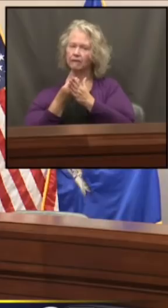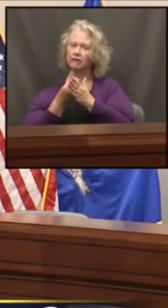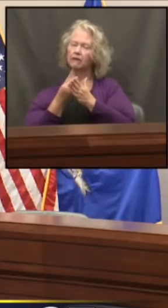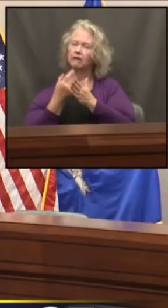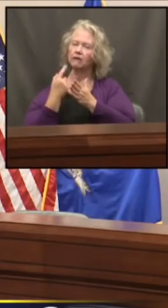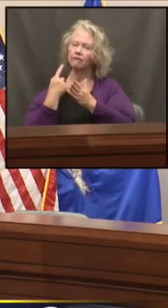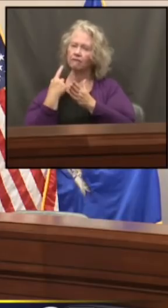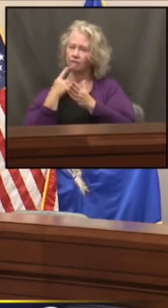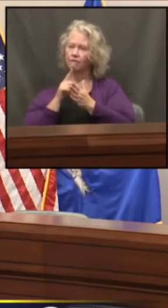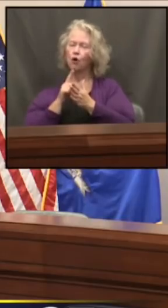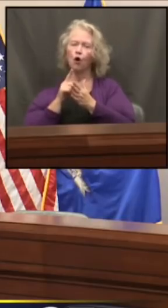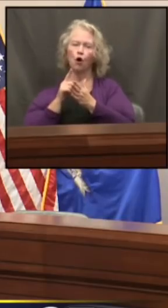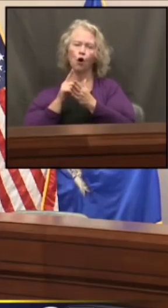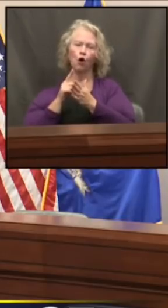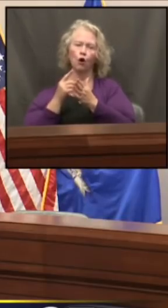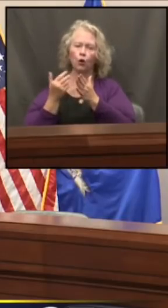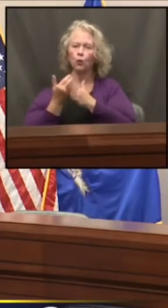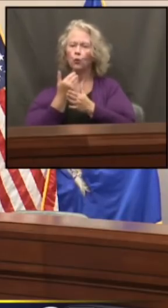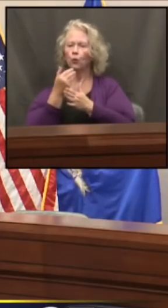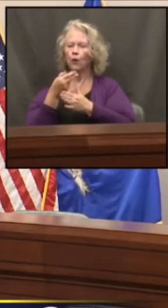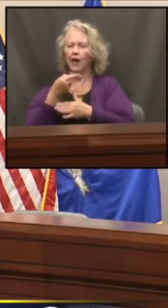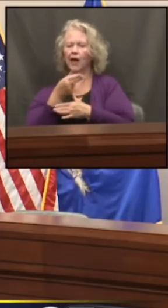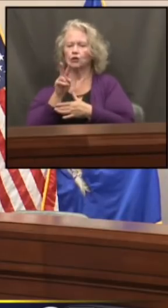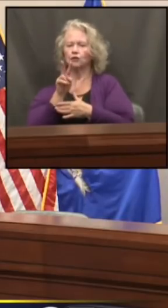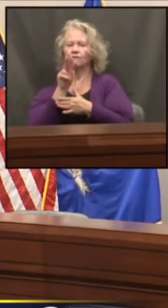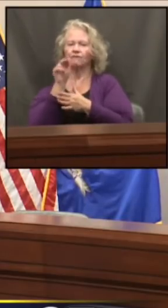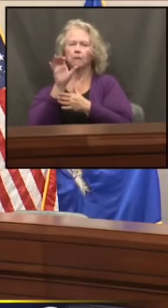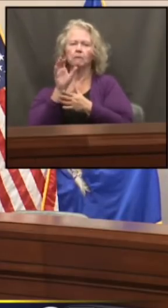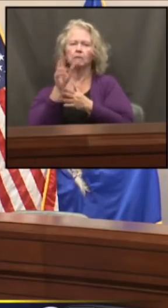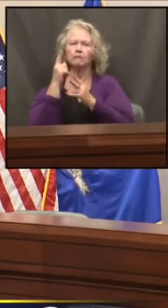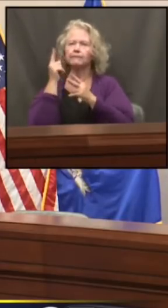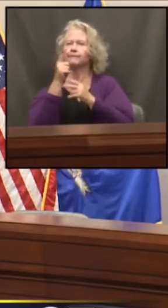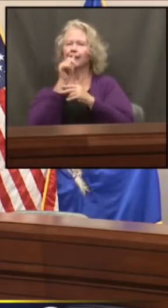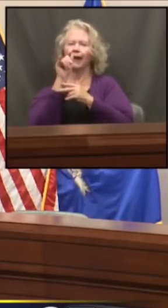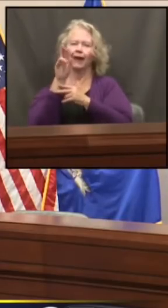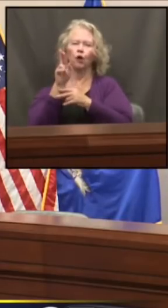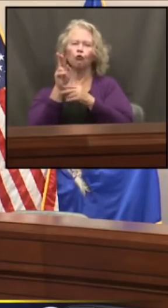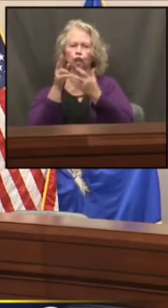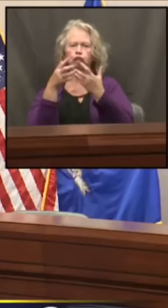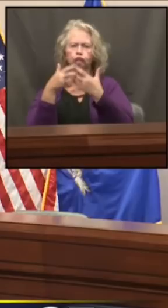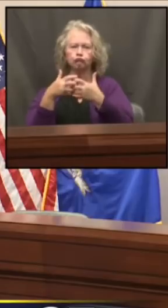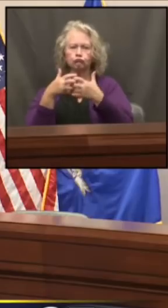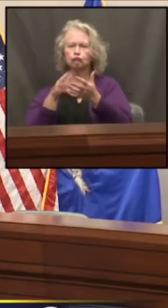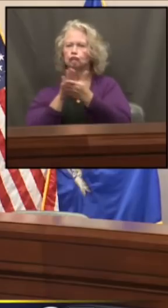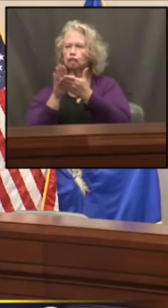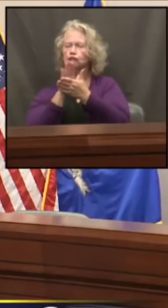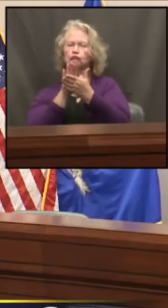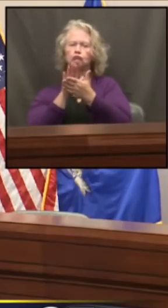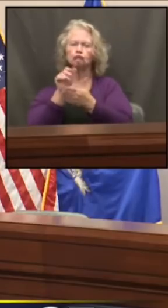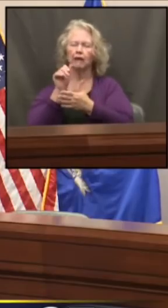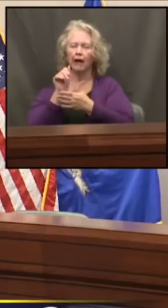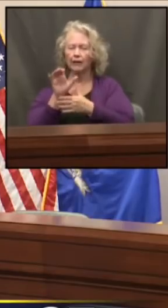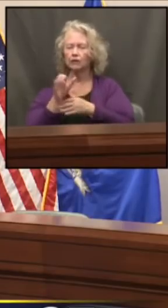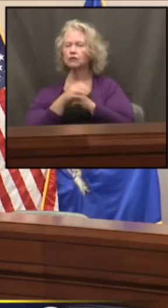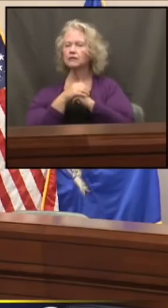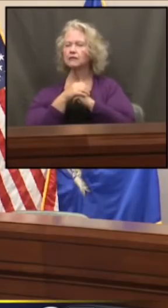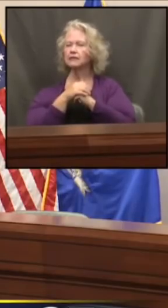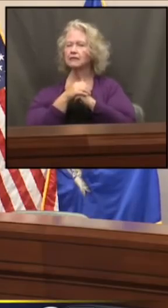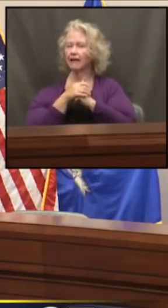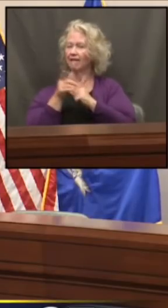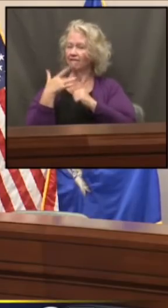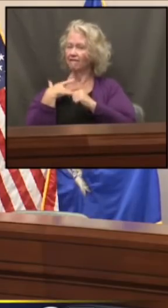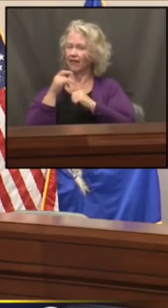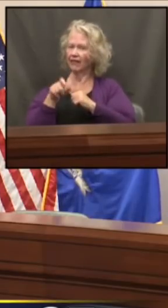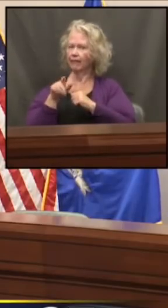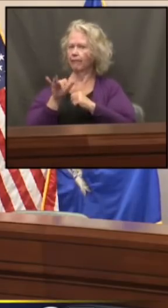provide new HVAC systems and things like that, air conditioning, and they're looking to this money